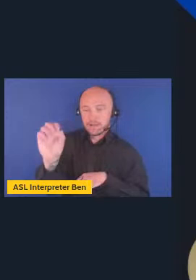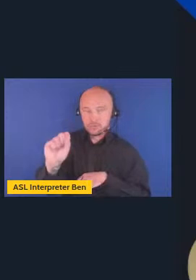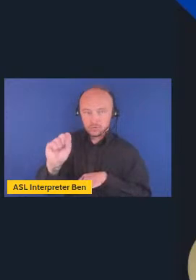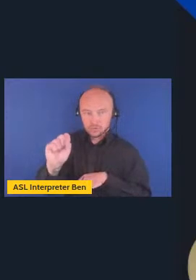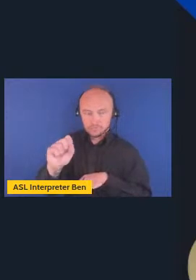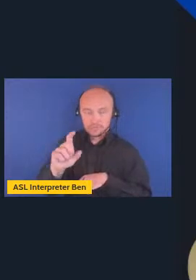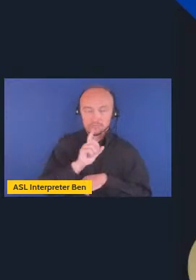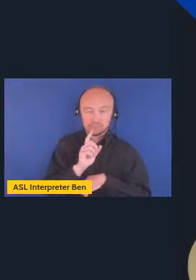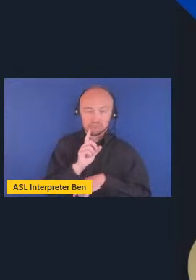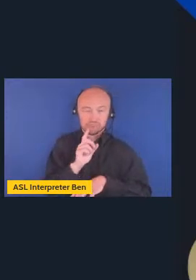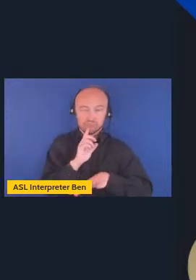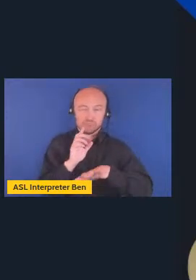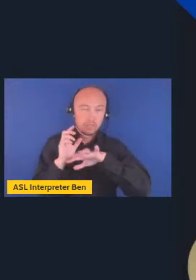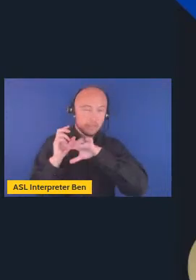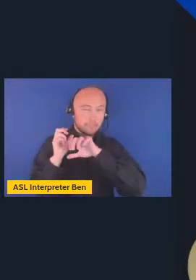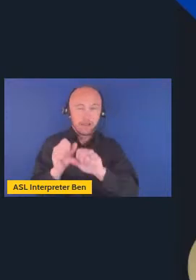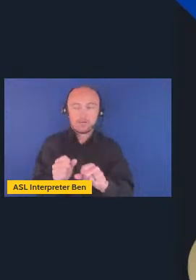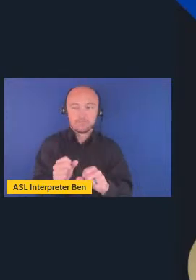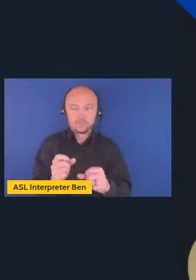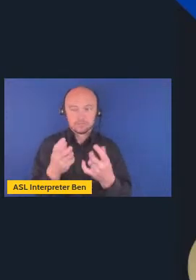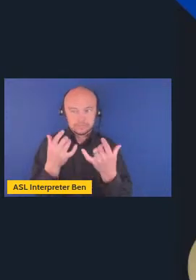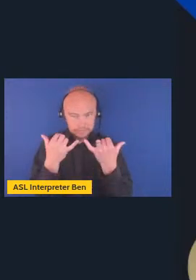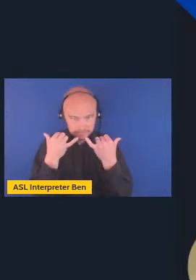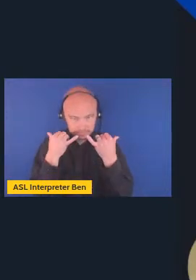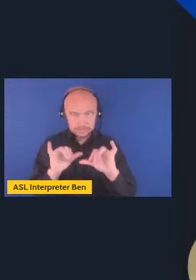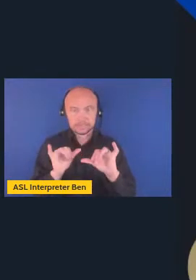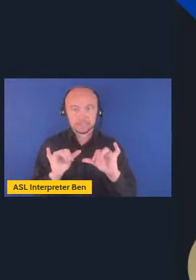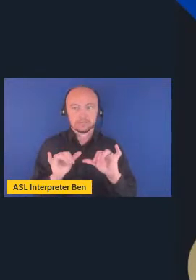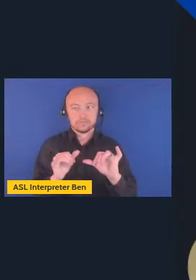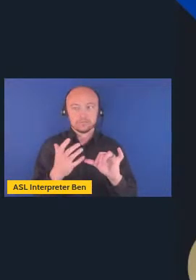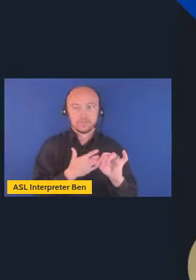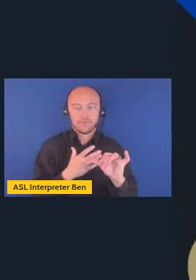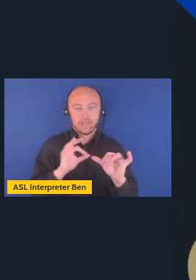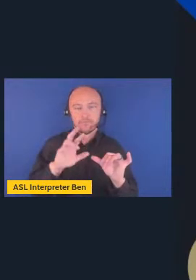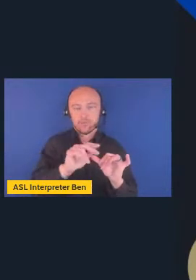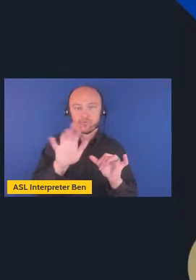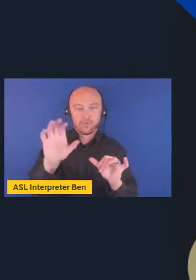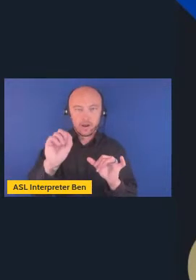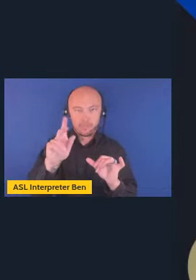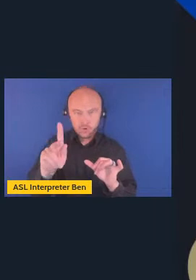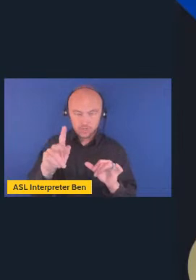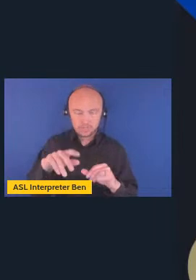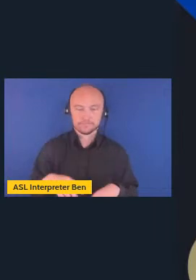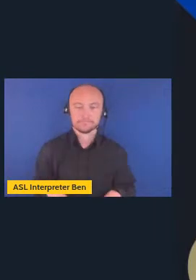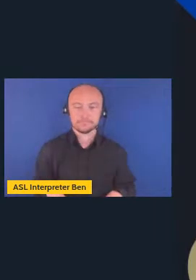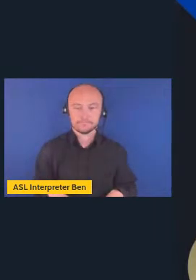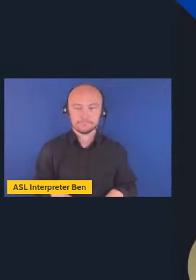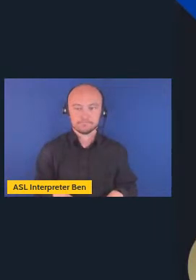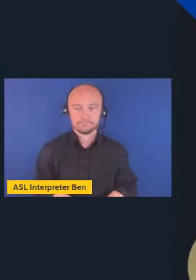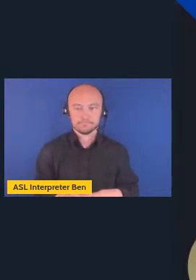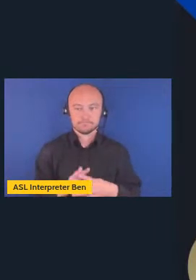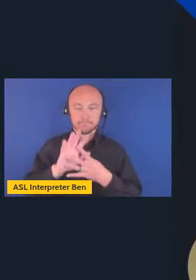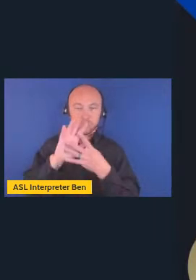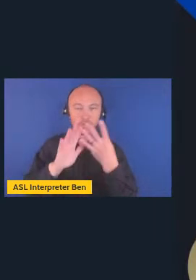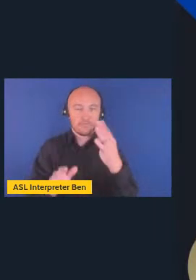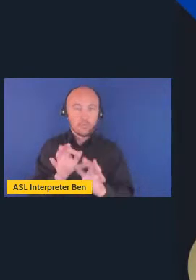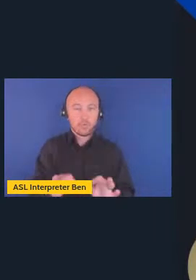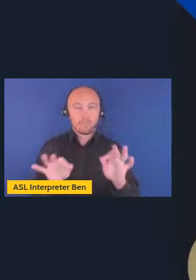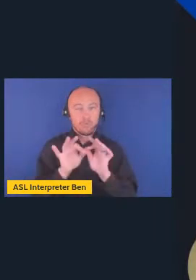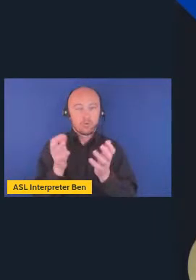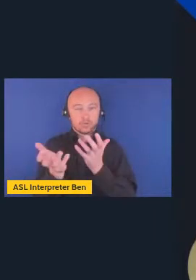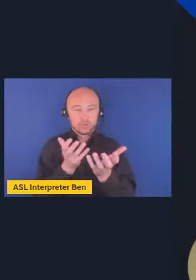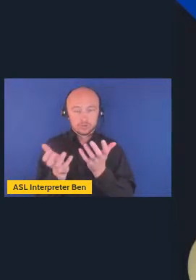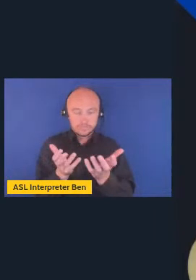very popular and still is when the serverless framework was created. So there were 4 key services that